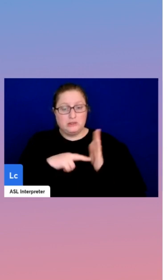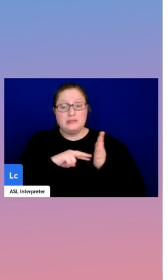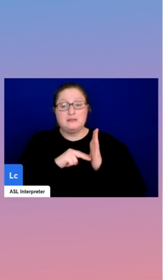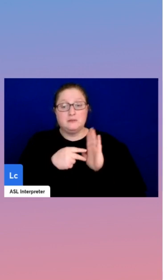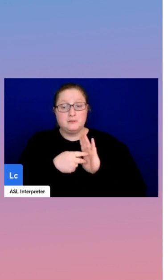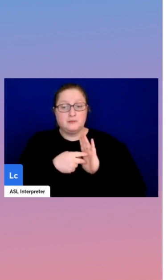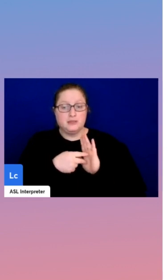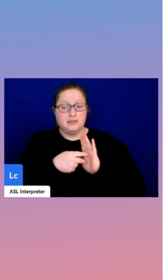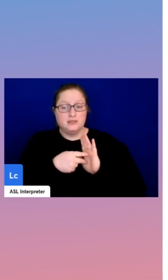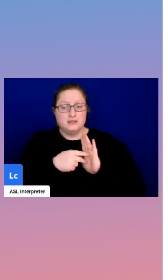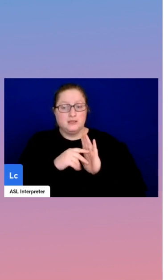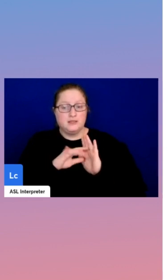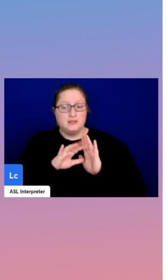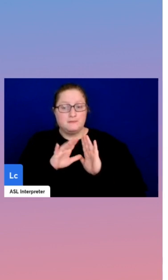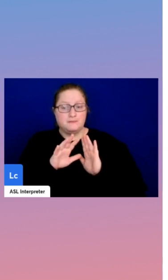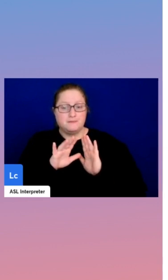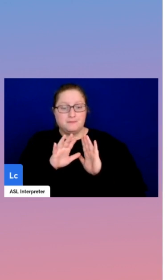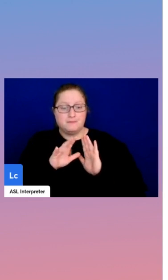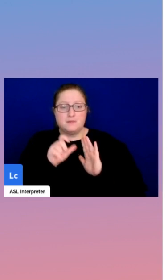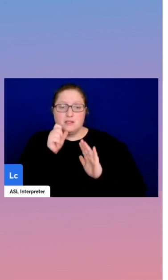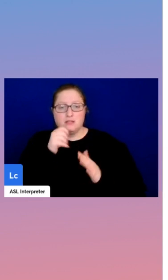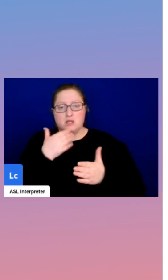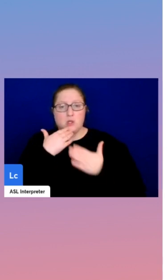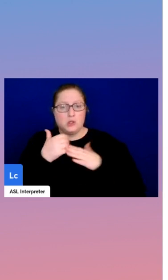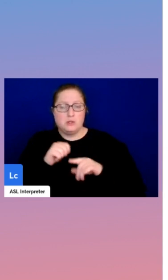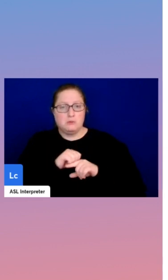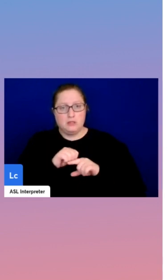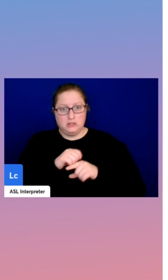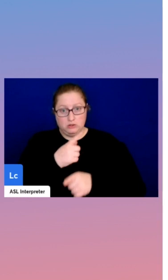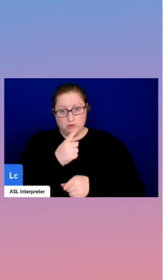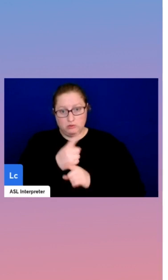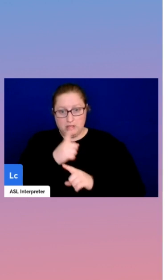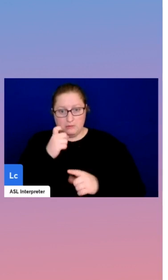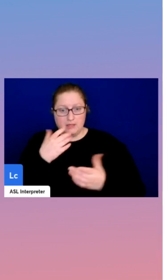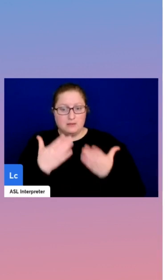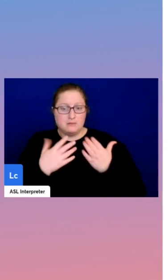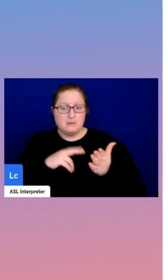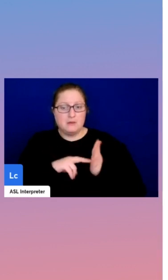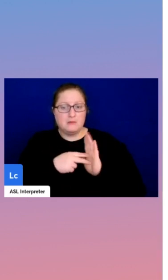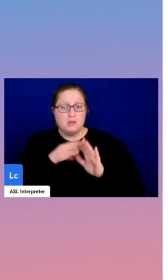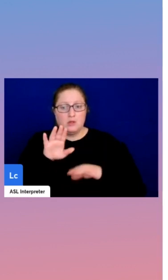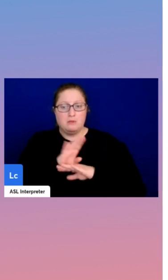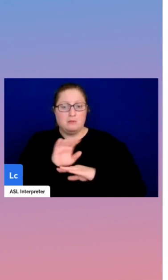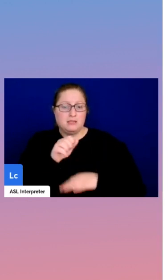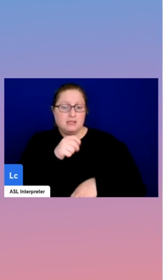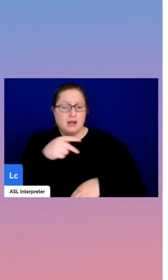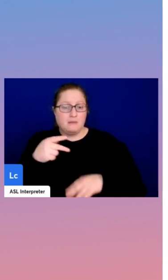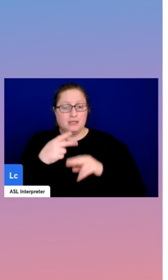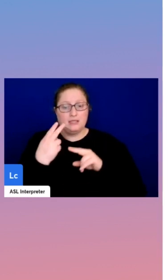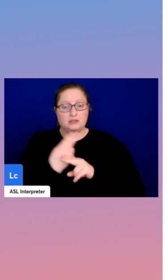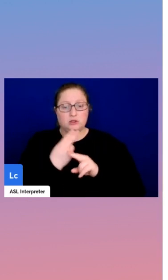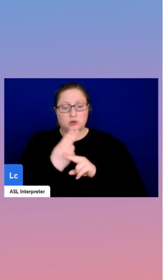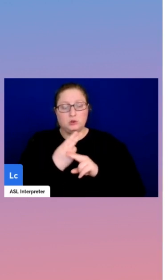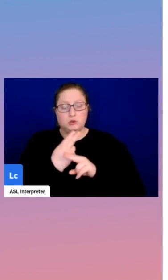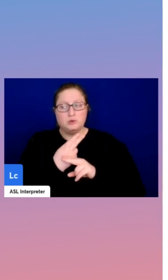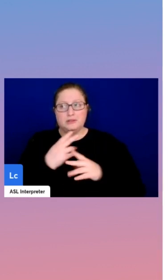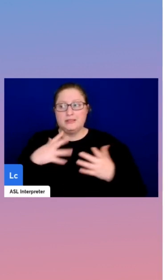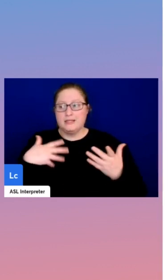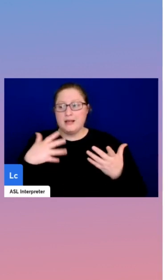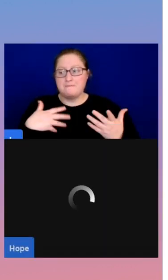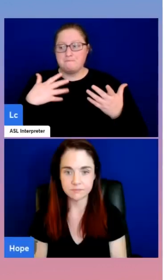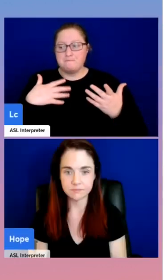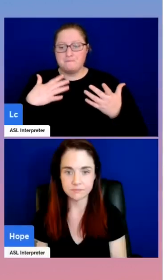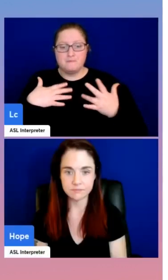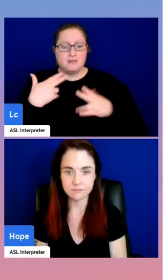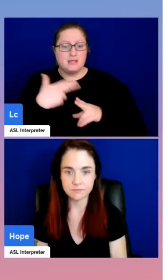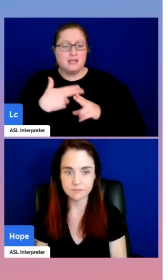that it's not a good practice, right? Because it's probably that your business or application team here is using an AMI which is